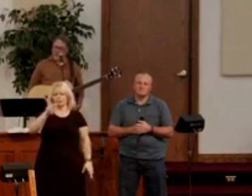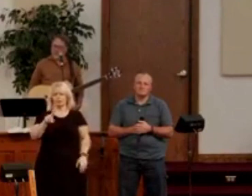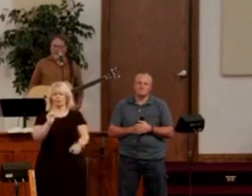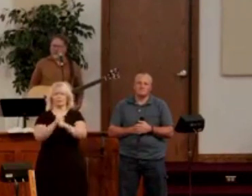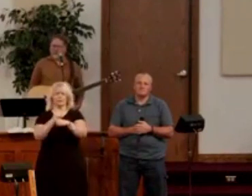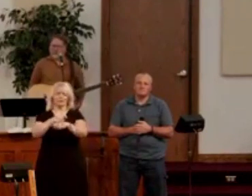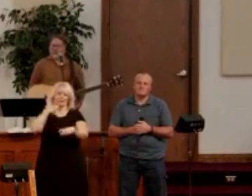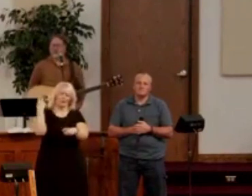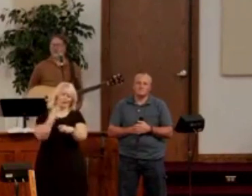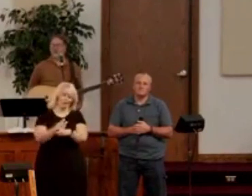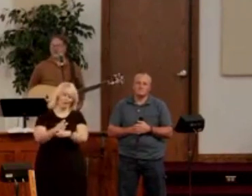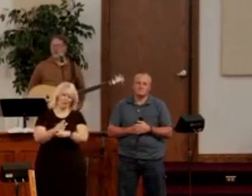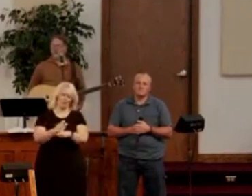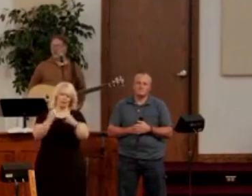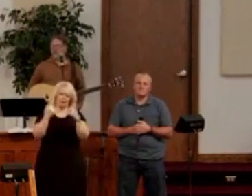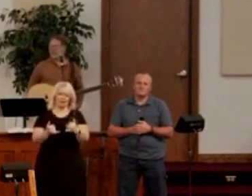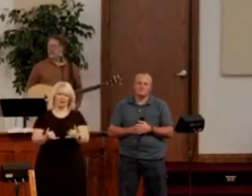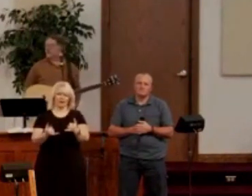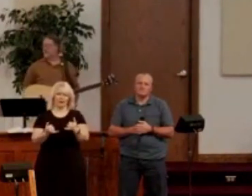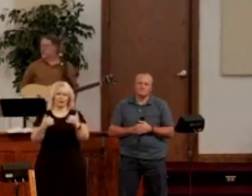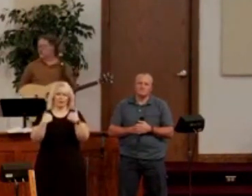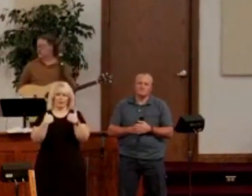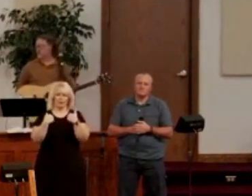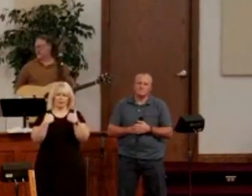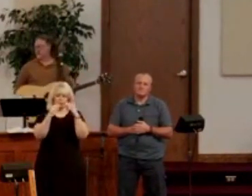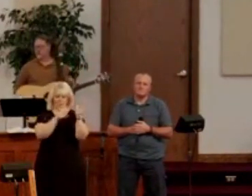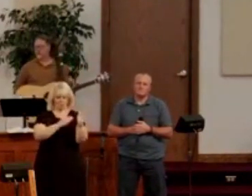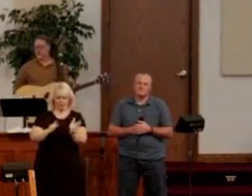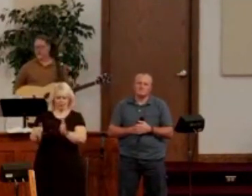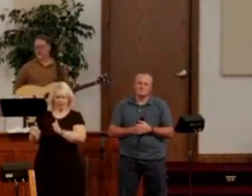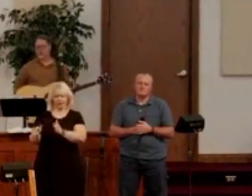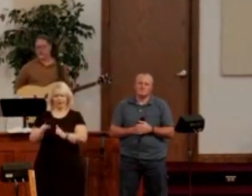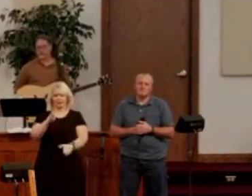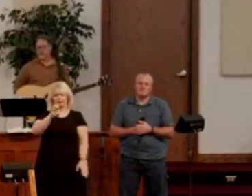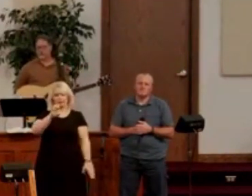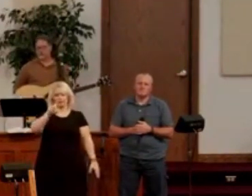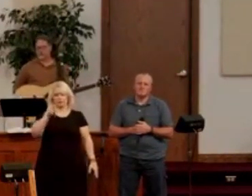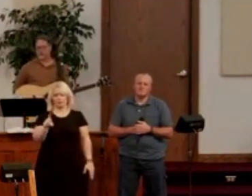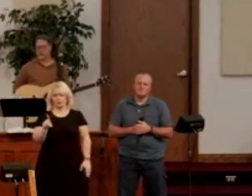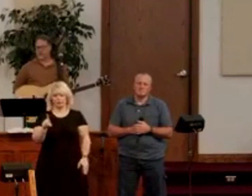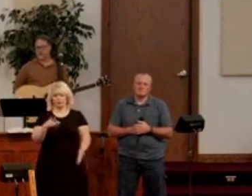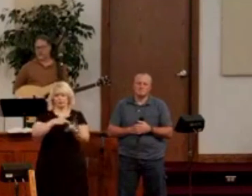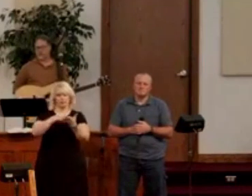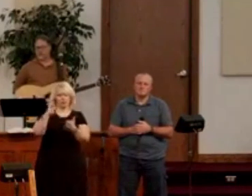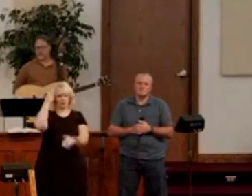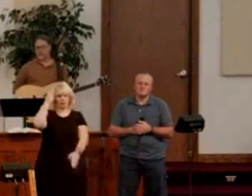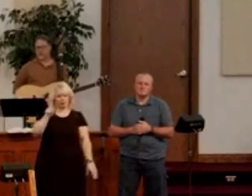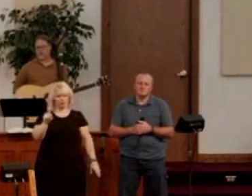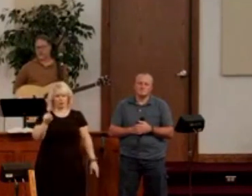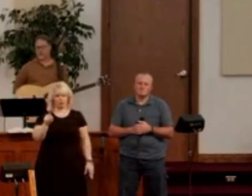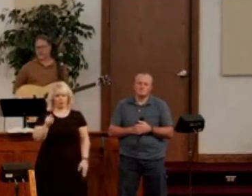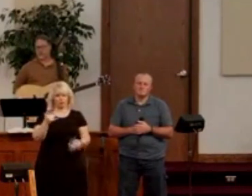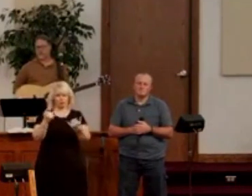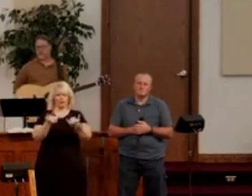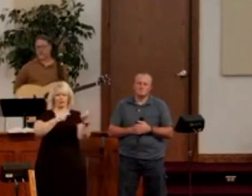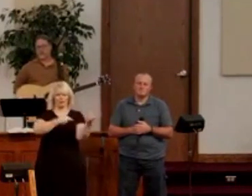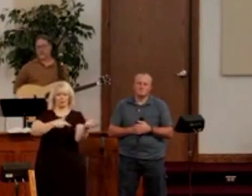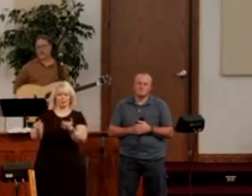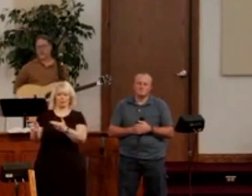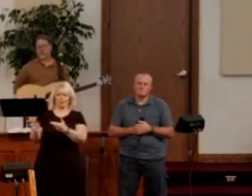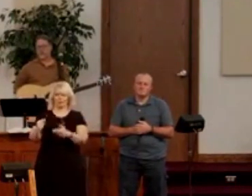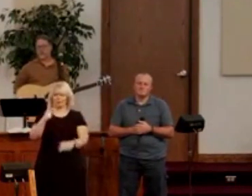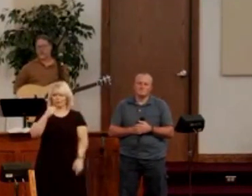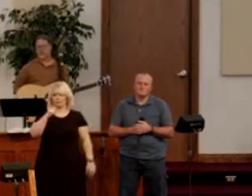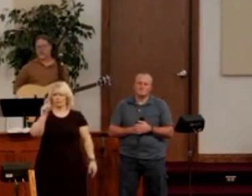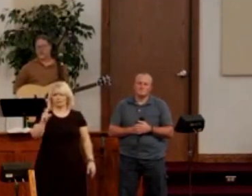to say the least. Now we've got a contractor. Now we've got a bid that's in our range that we can pay for. Now we're ready. We just need you all to